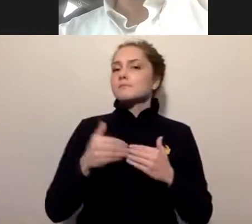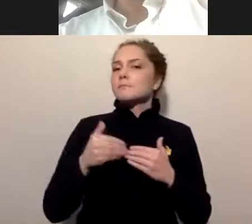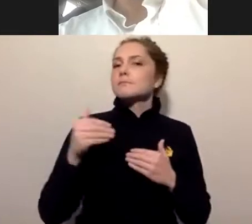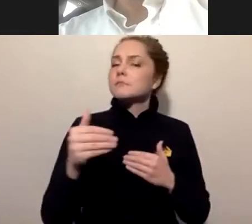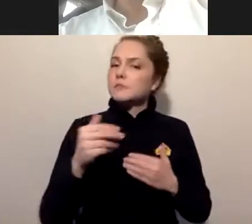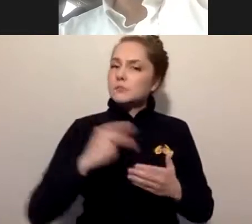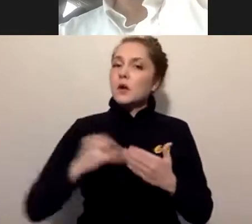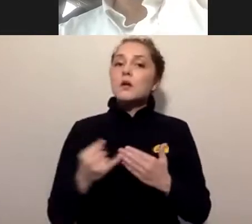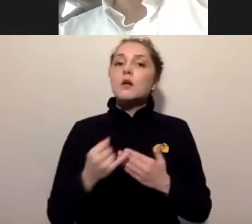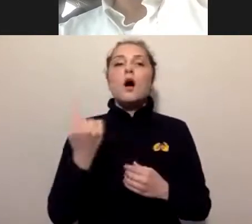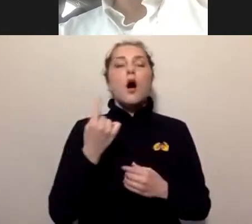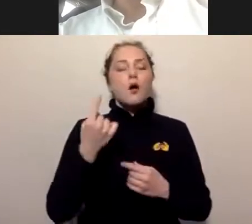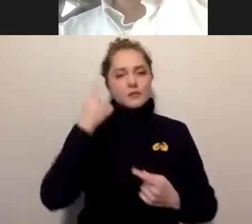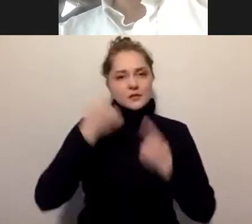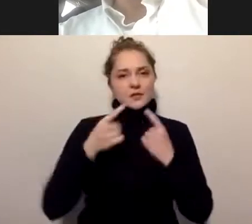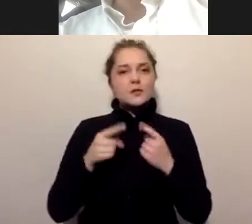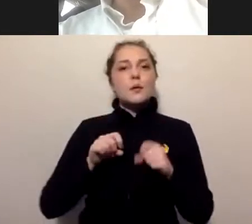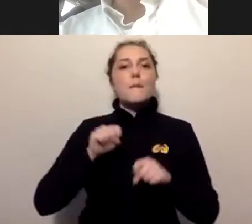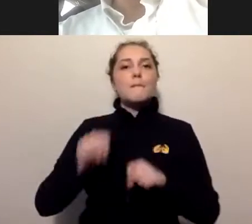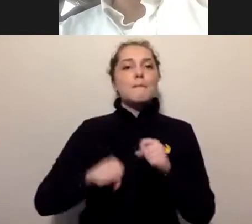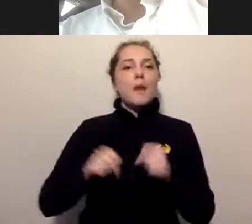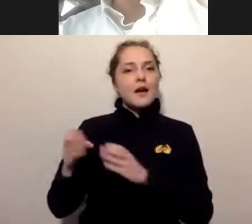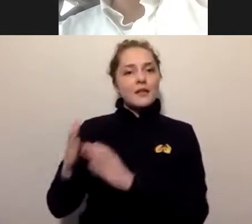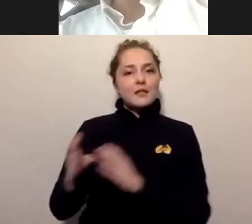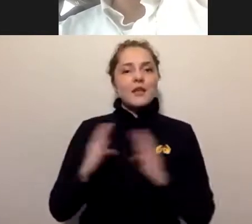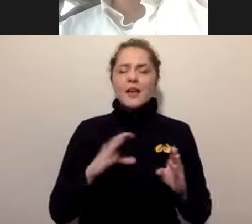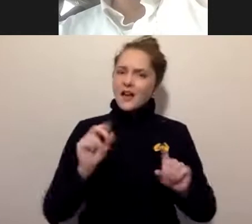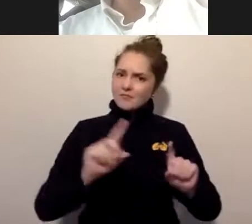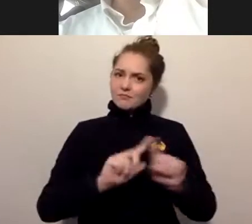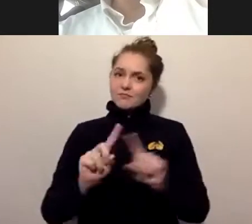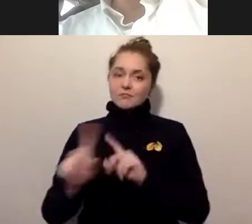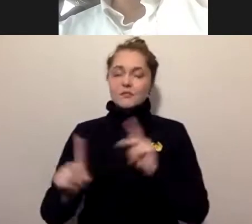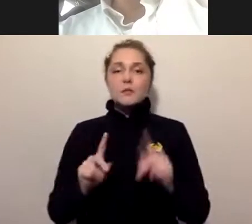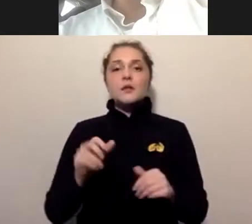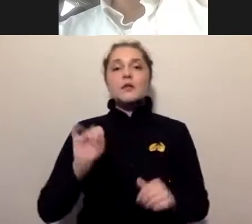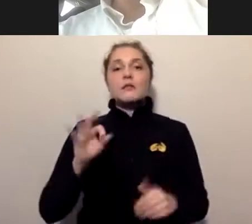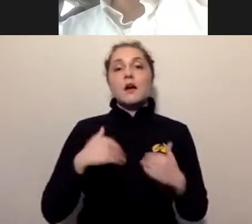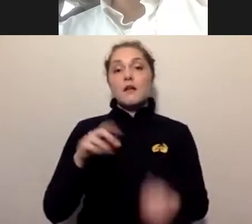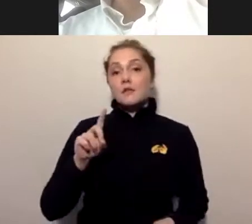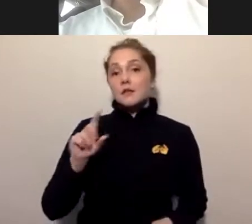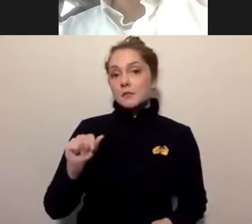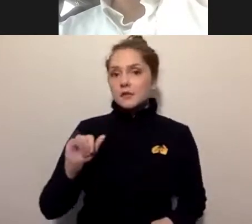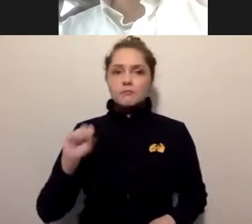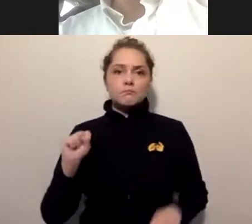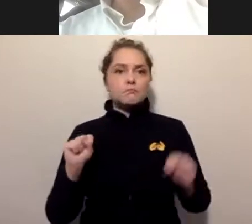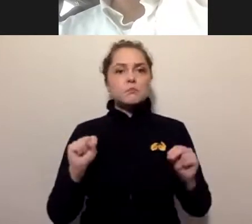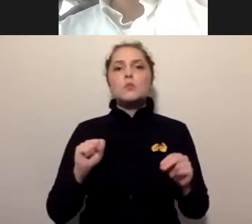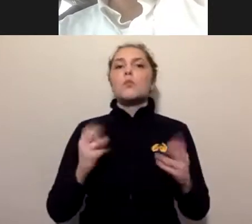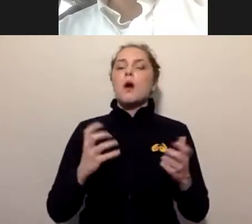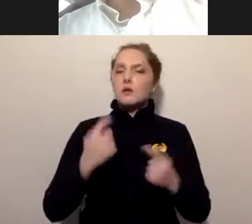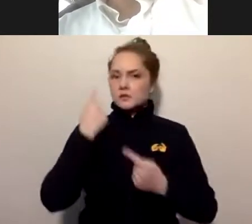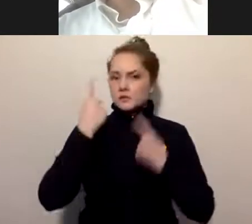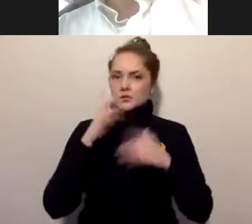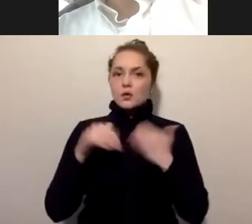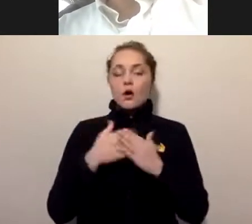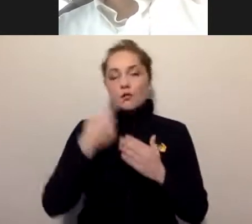projects, that bike lanes and really all groups of folks, whether they have a disability or they don't, are taken into consideration to